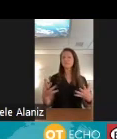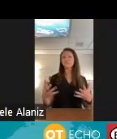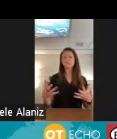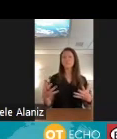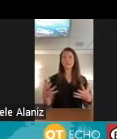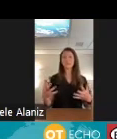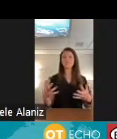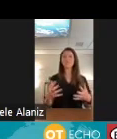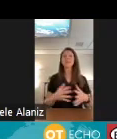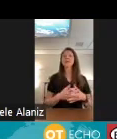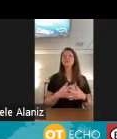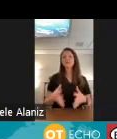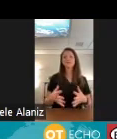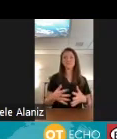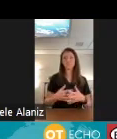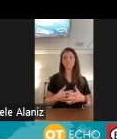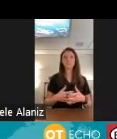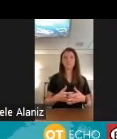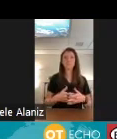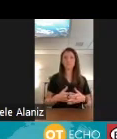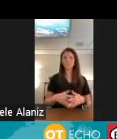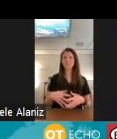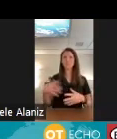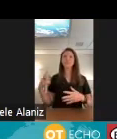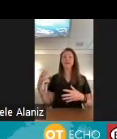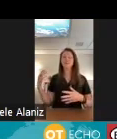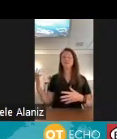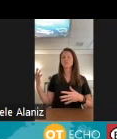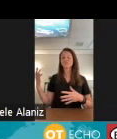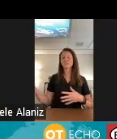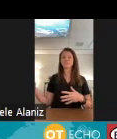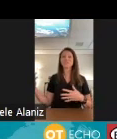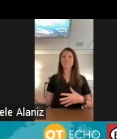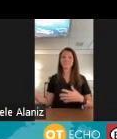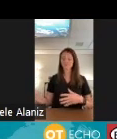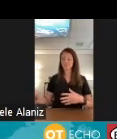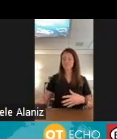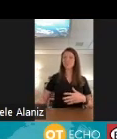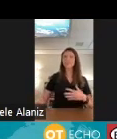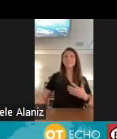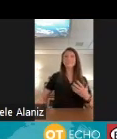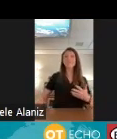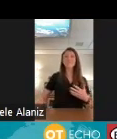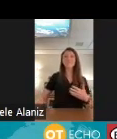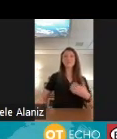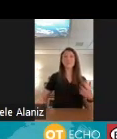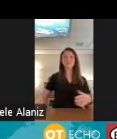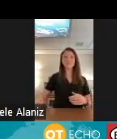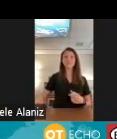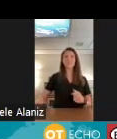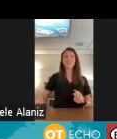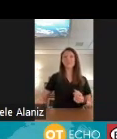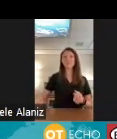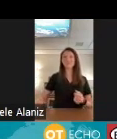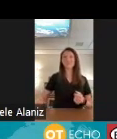want to improve their cognition, as well as people that have had injuries, both adults and children. So it's a very